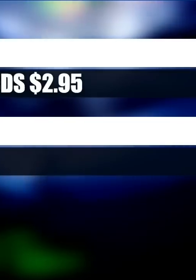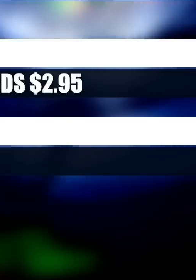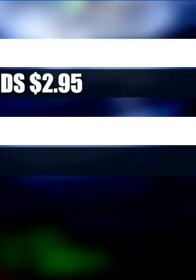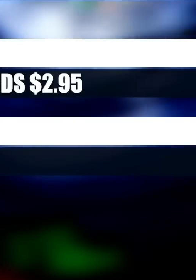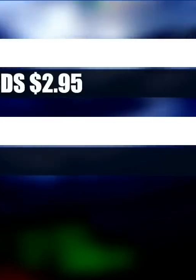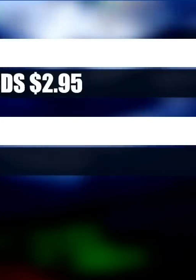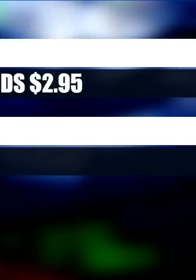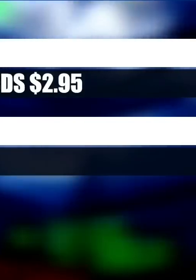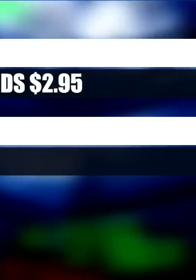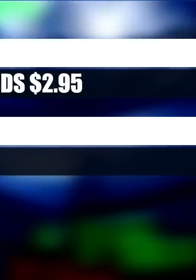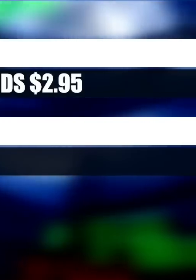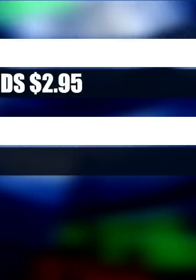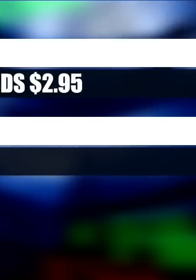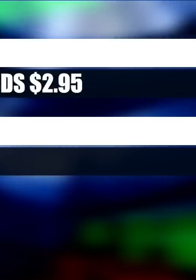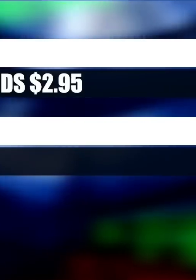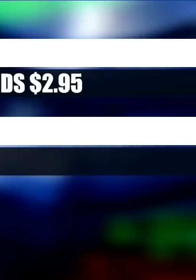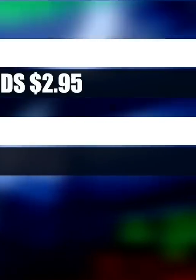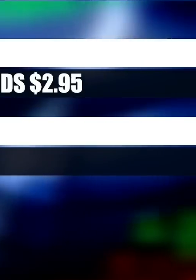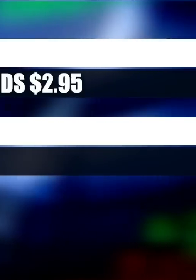Limited.